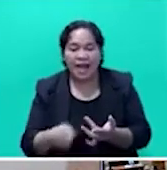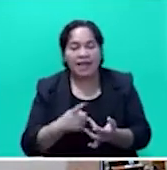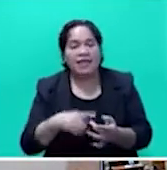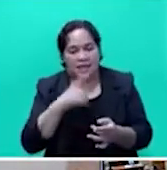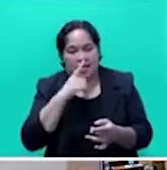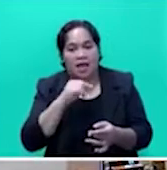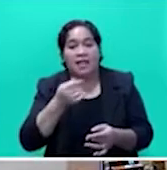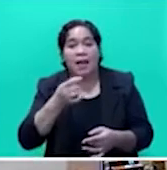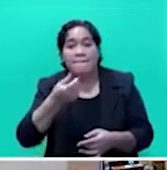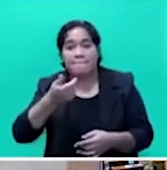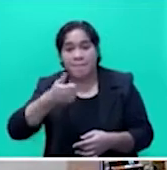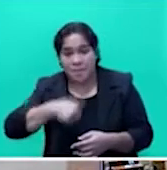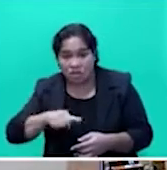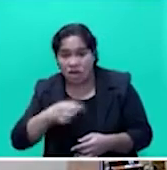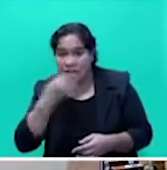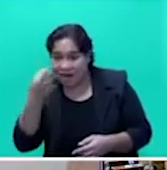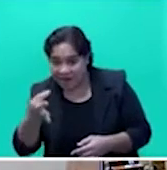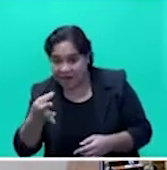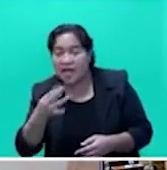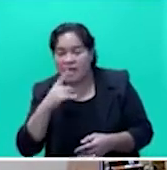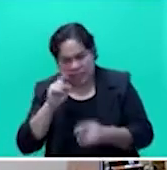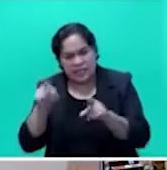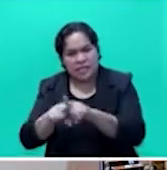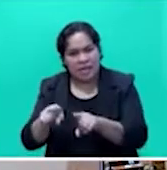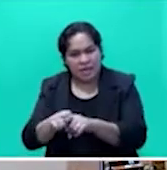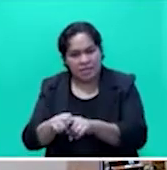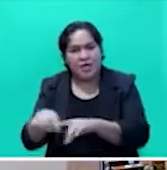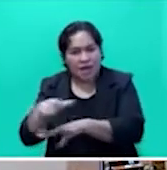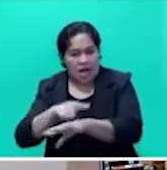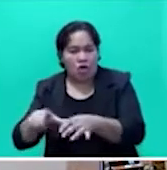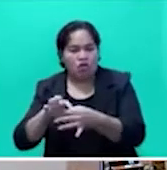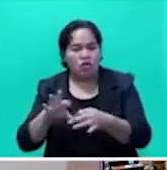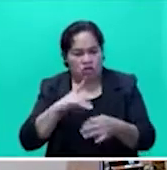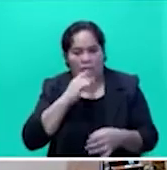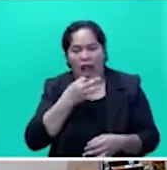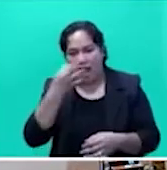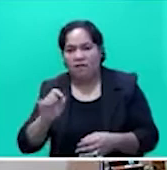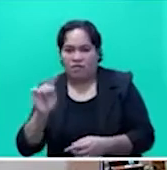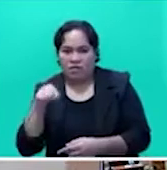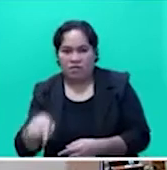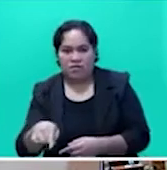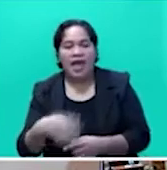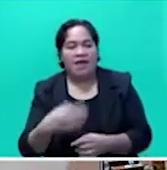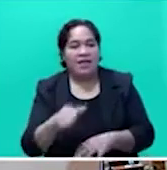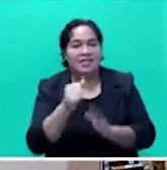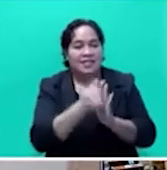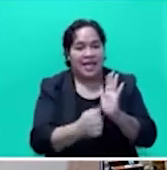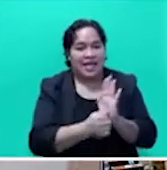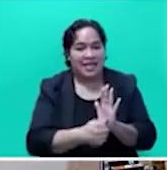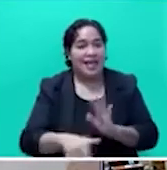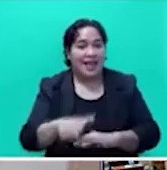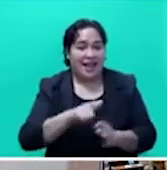these consents still remain intact. These are the consents that are under Section 13 of the State Land Act and its